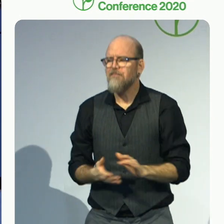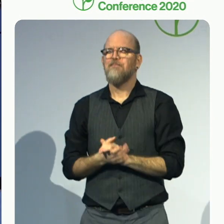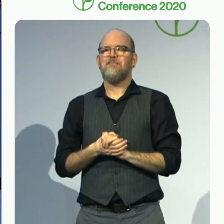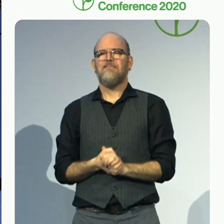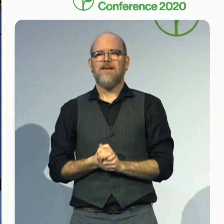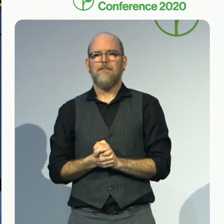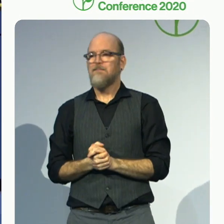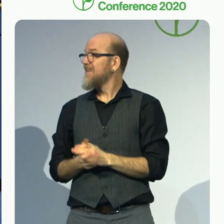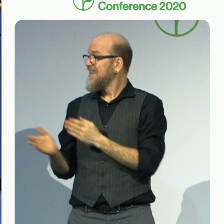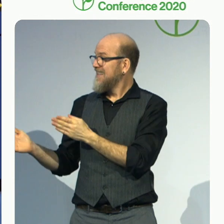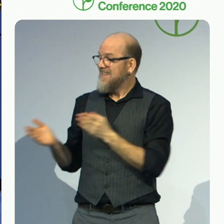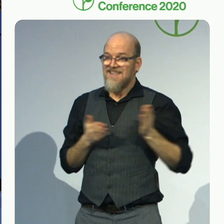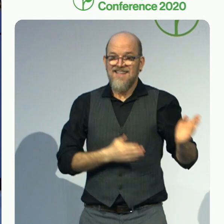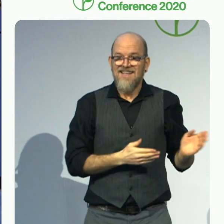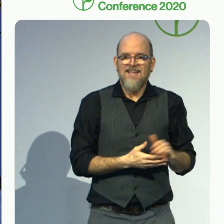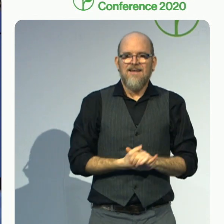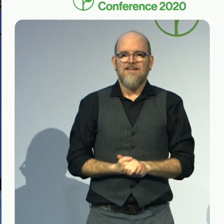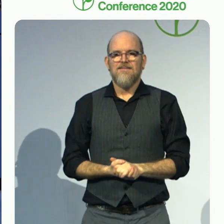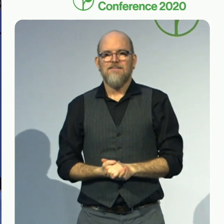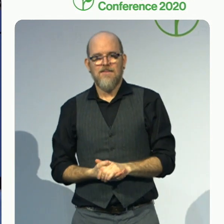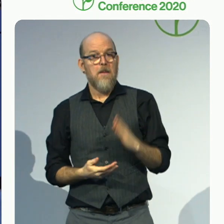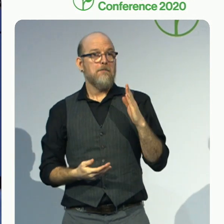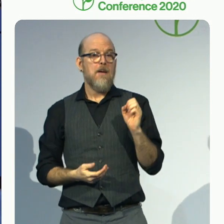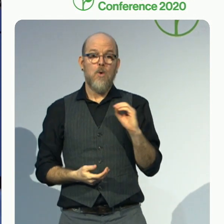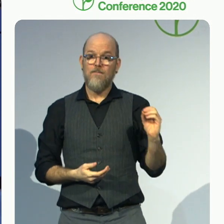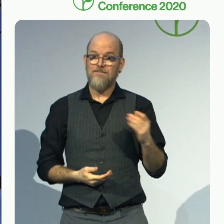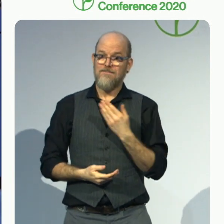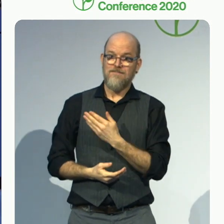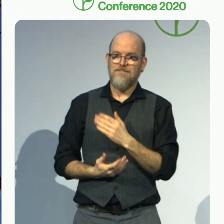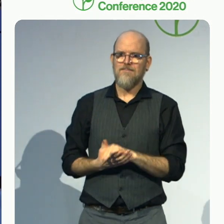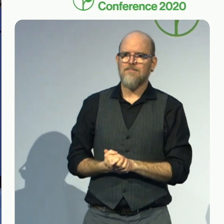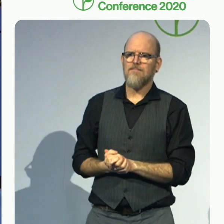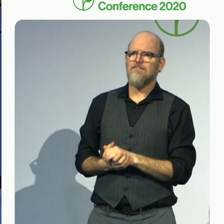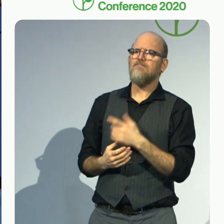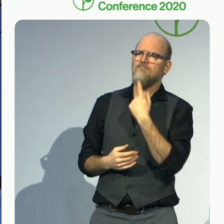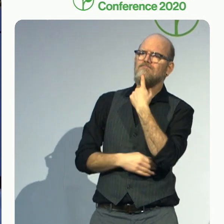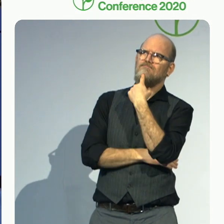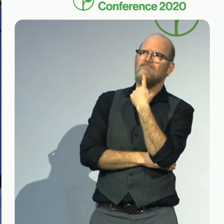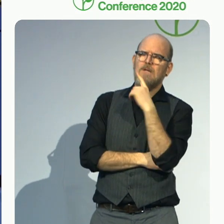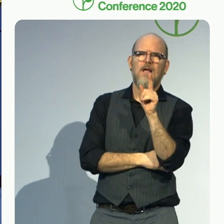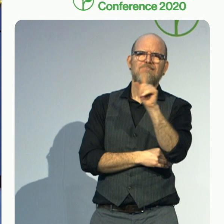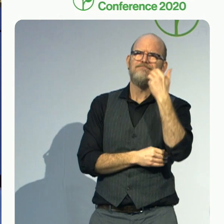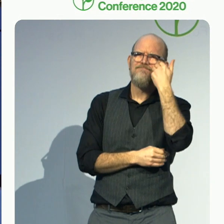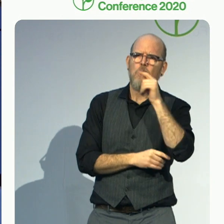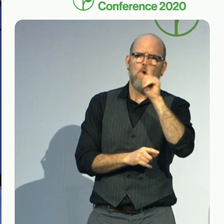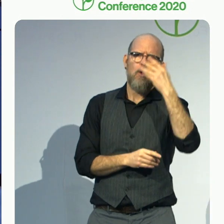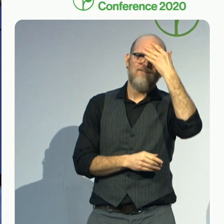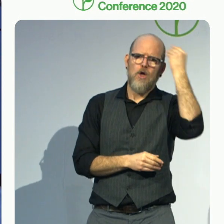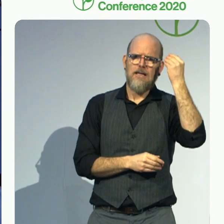So, you know, what we really have to remember is what is the end goal of education, right? It's to make sure that we